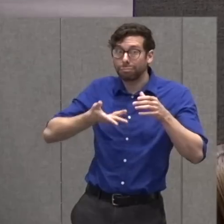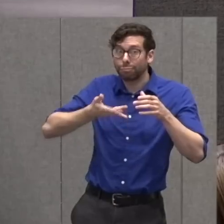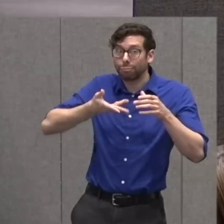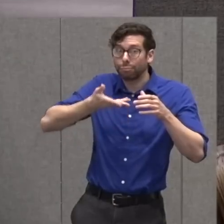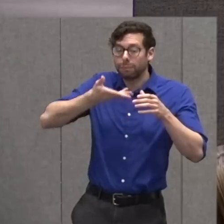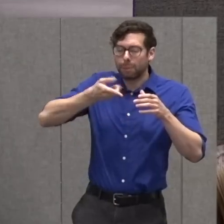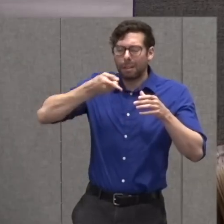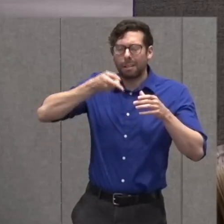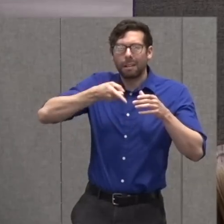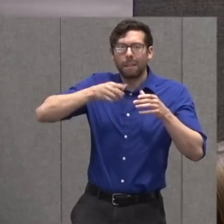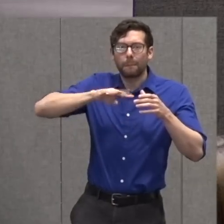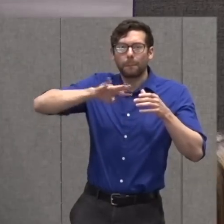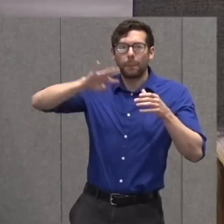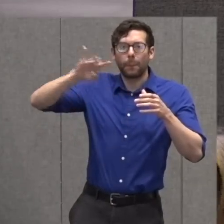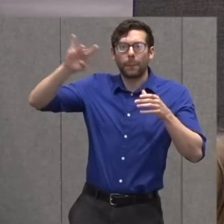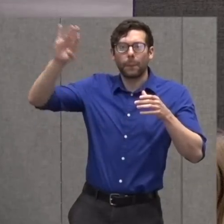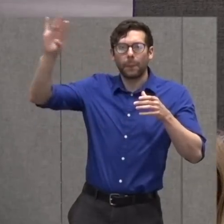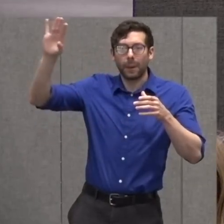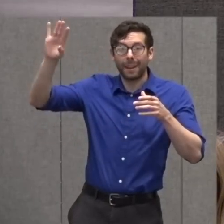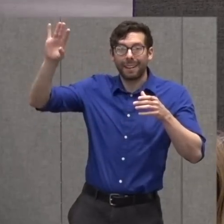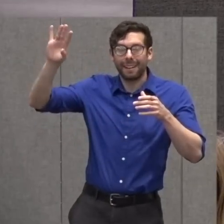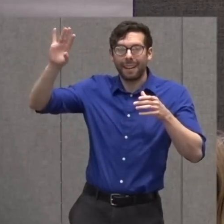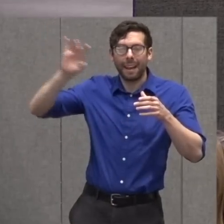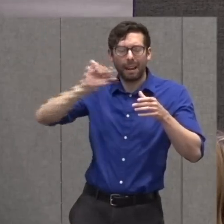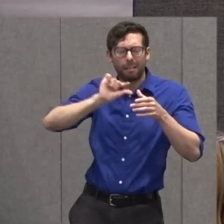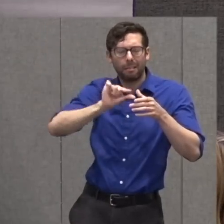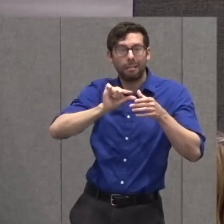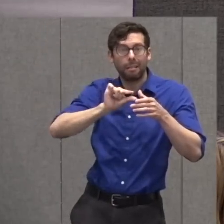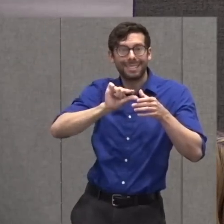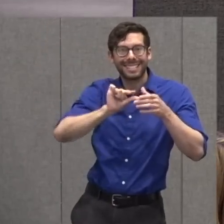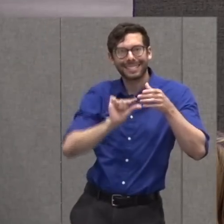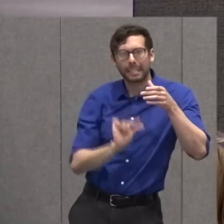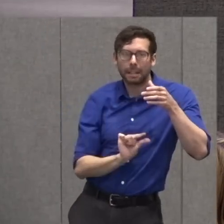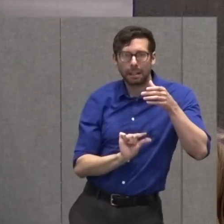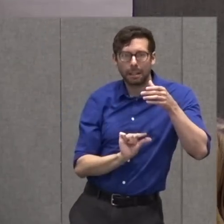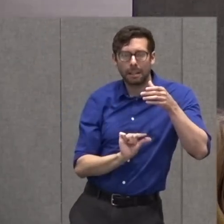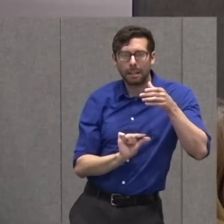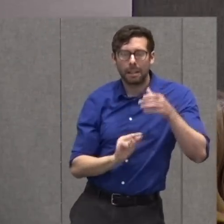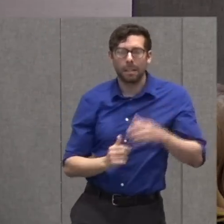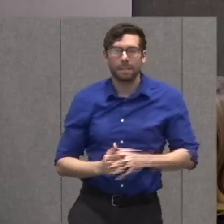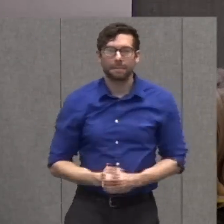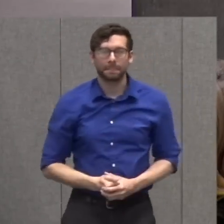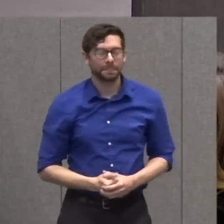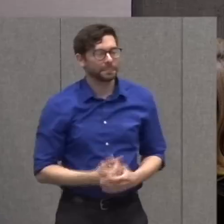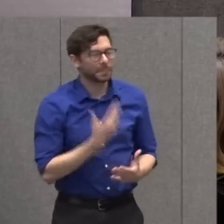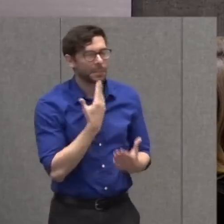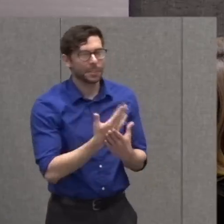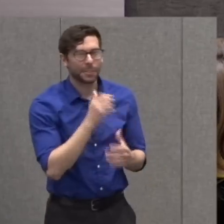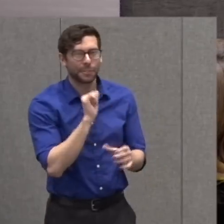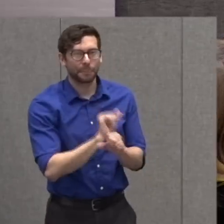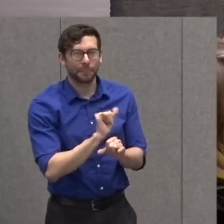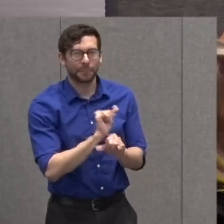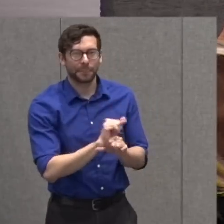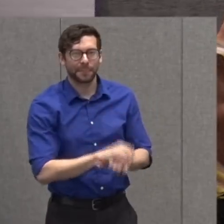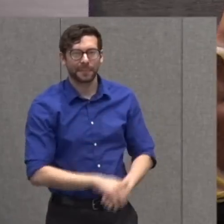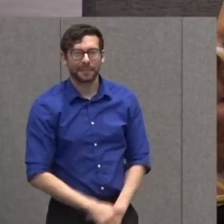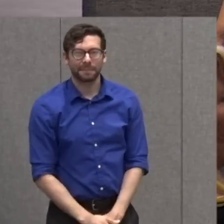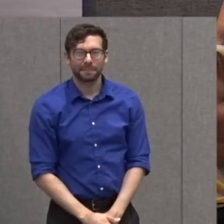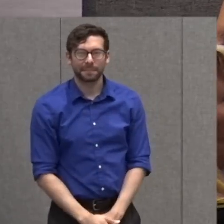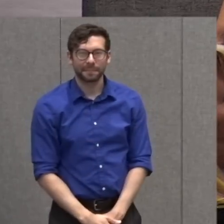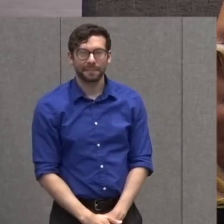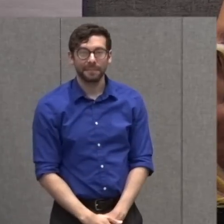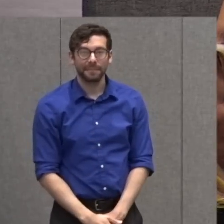bottom because they have nothing holding on to them. Good job. They sink the bubbles. See what else?